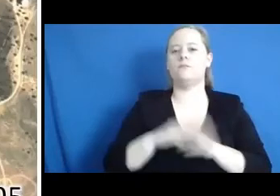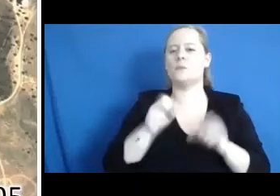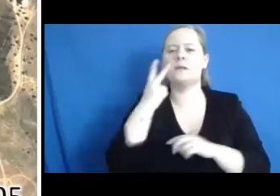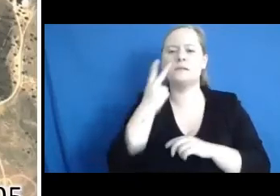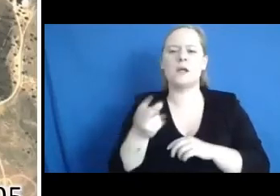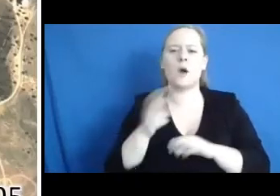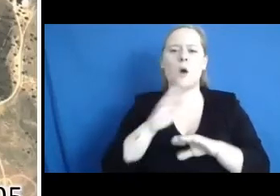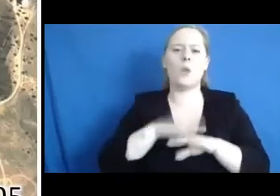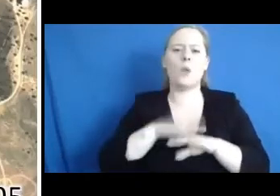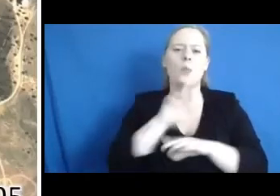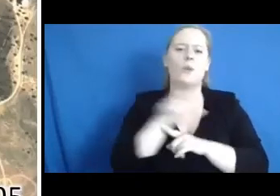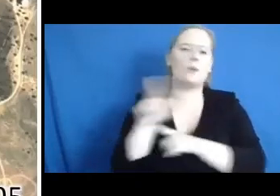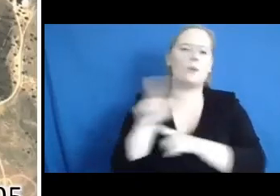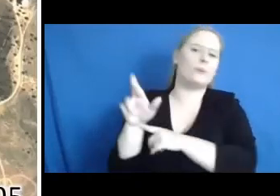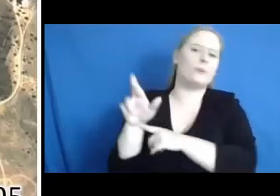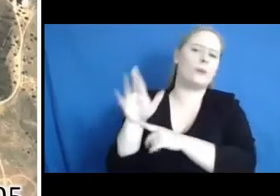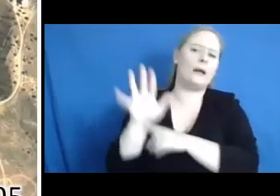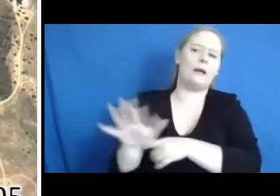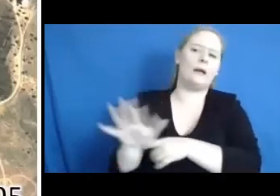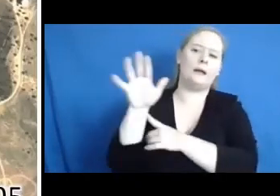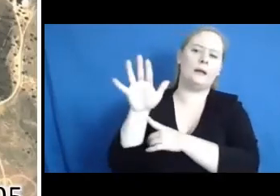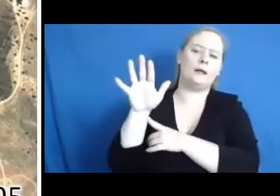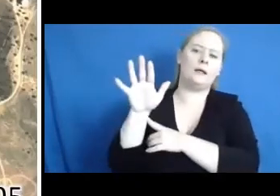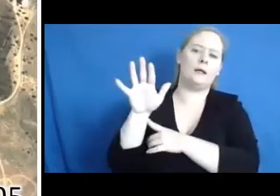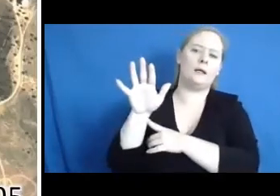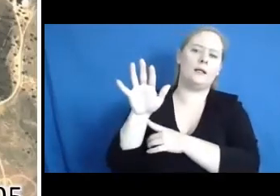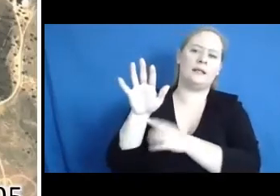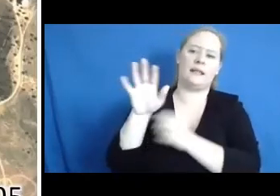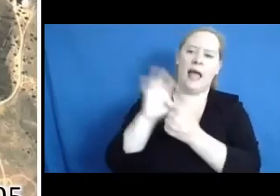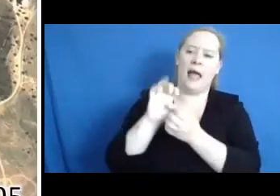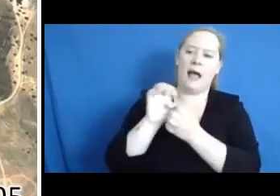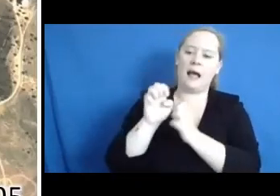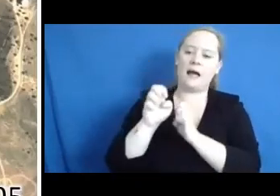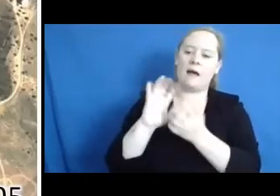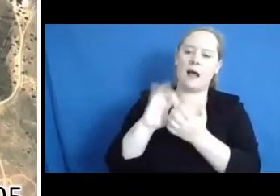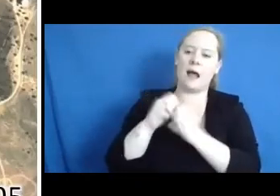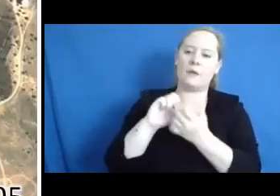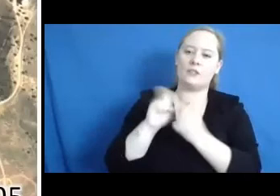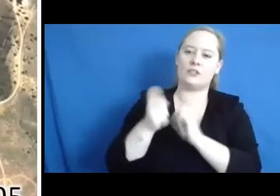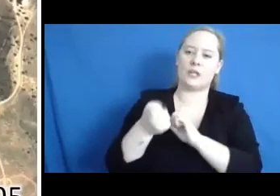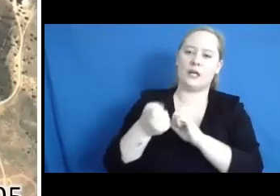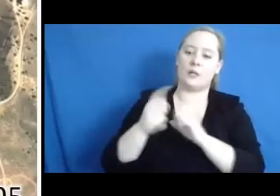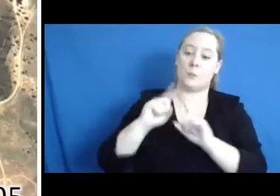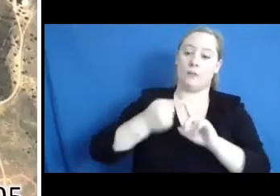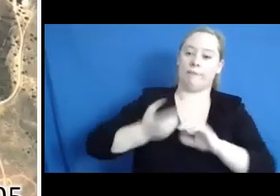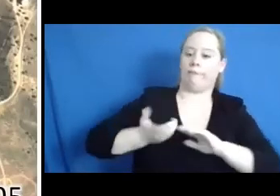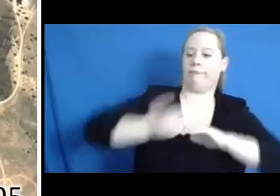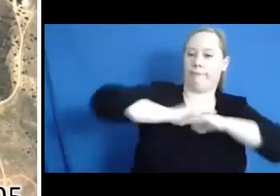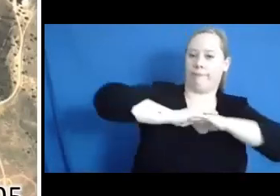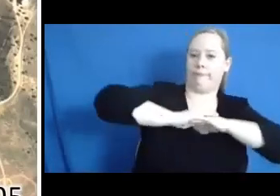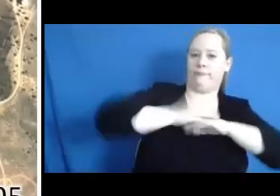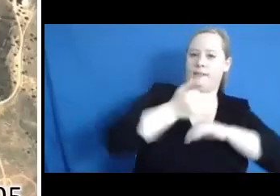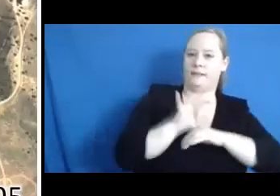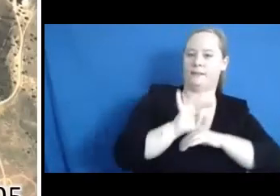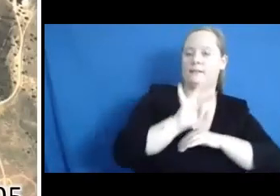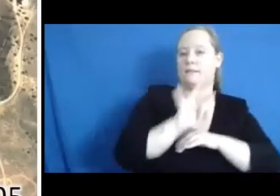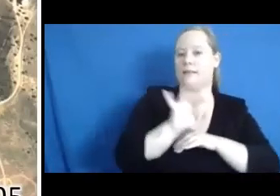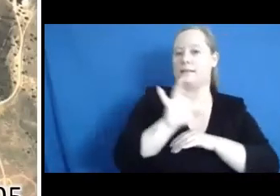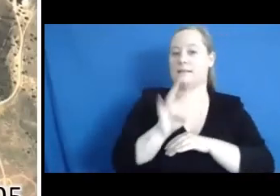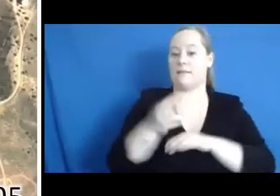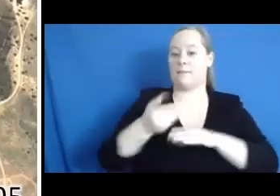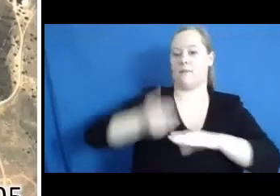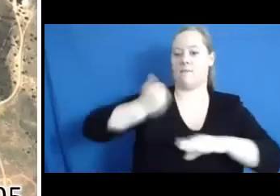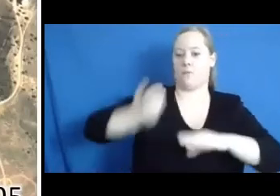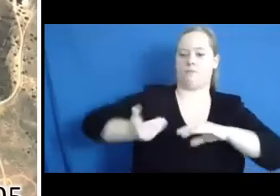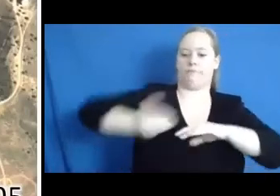this slide the sort of evolution of that cap installation, 1997 pre-cap installation.